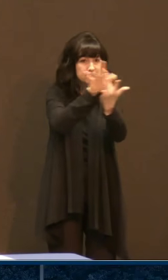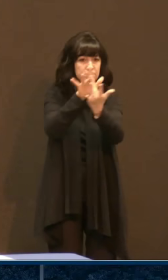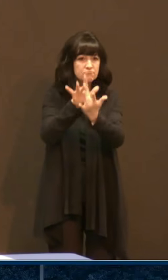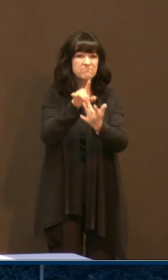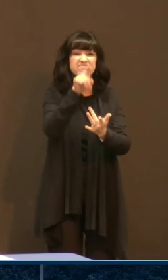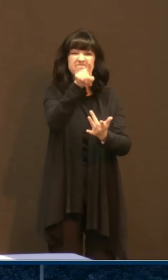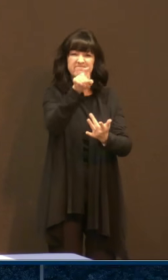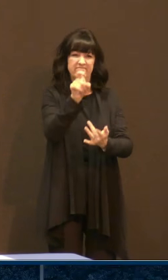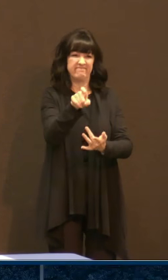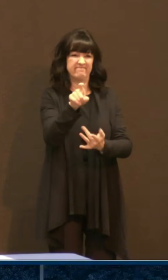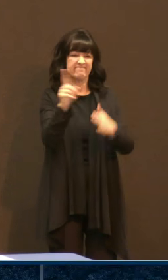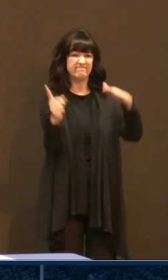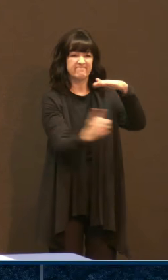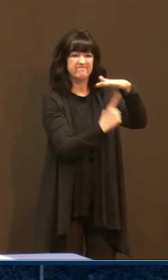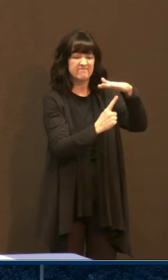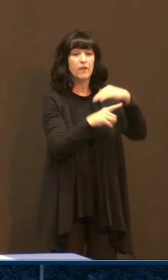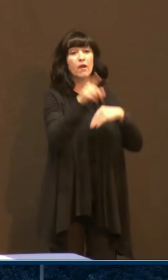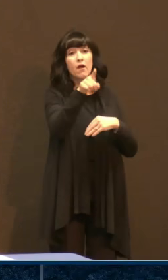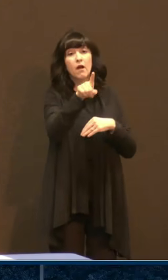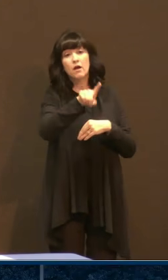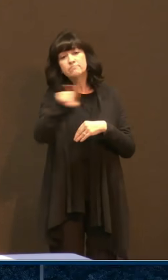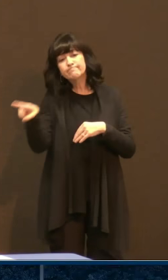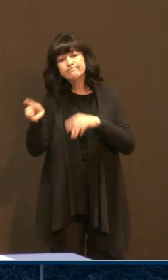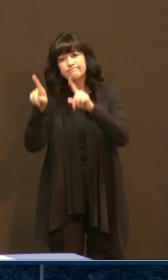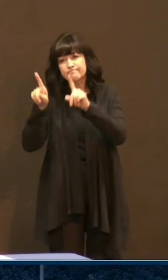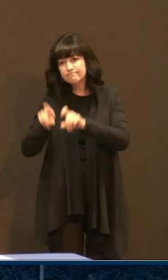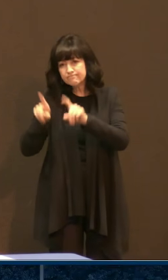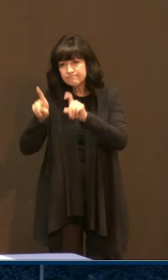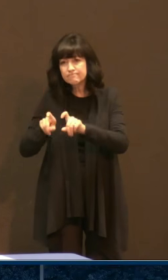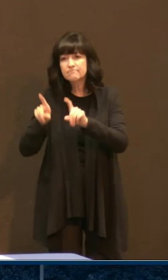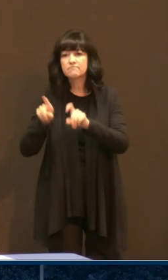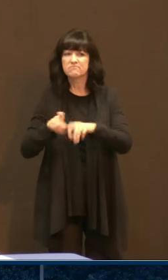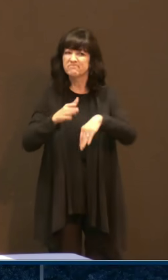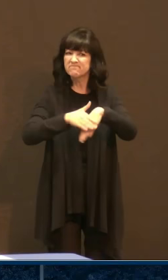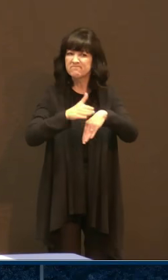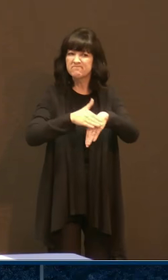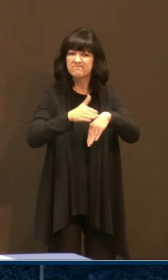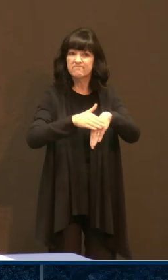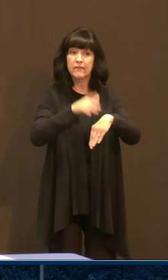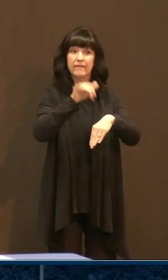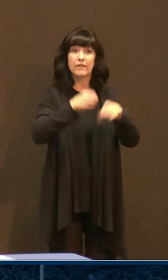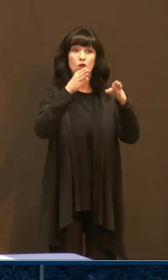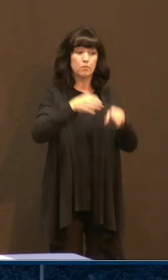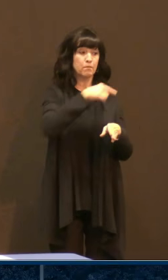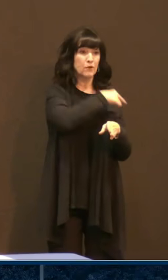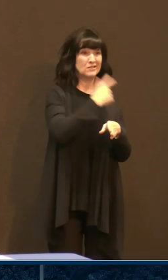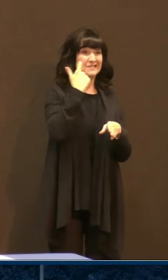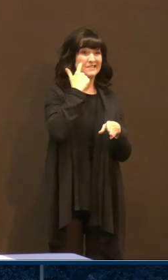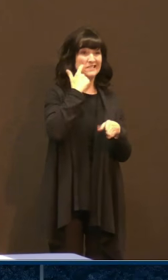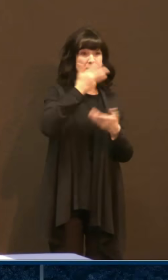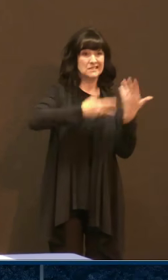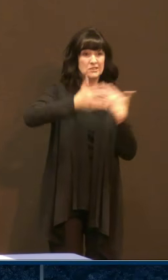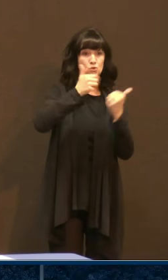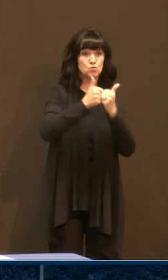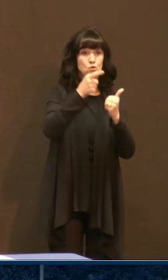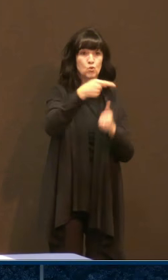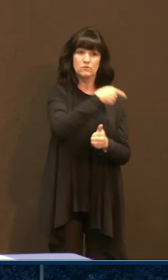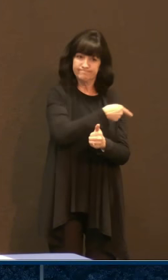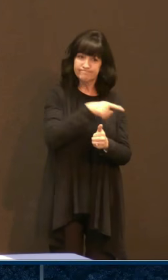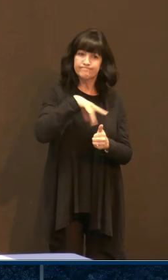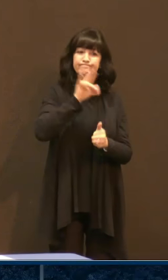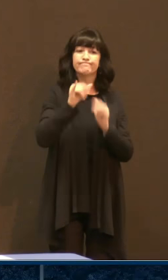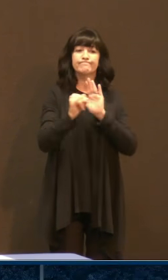partners in Sussex County who have all stepped up and are rising to the occasion to really help support